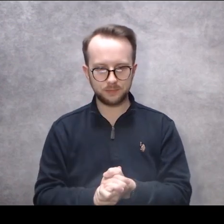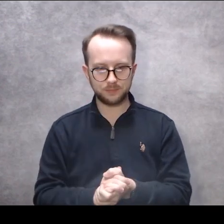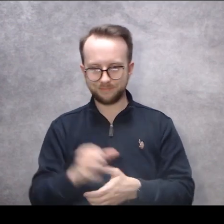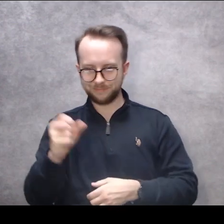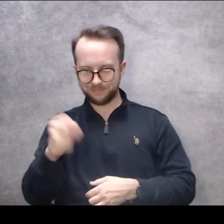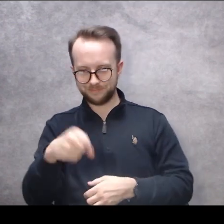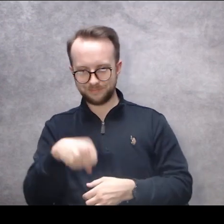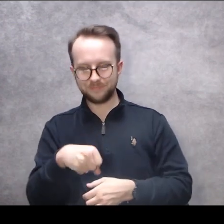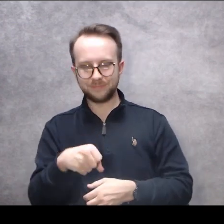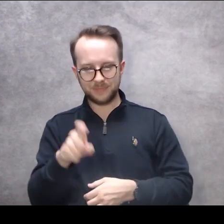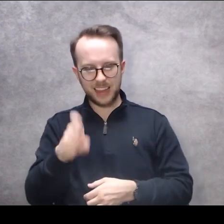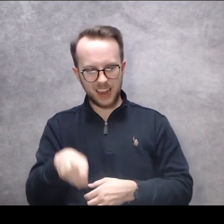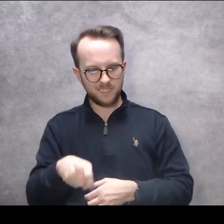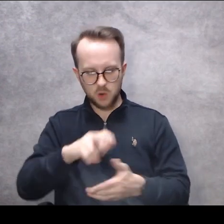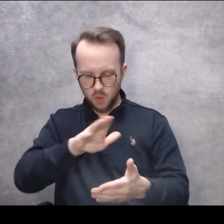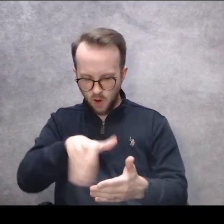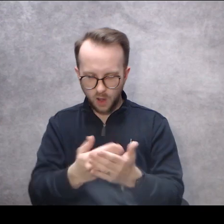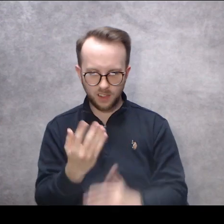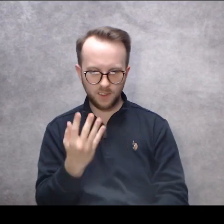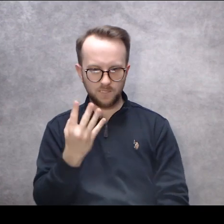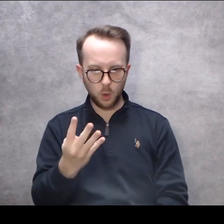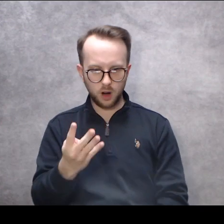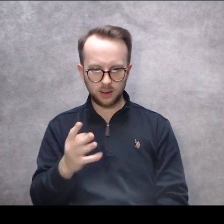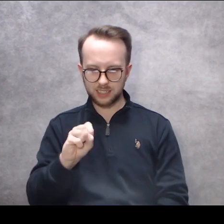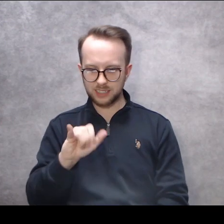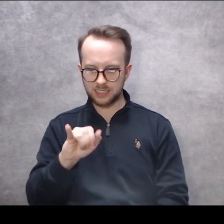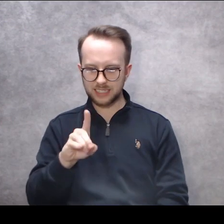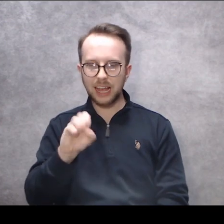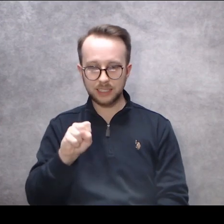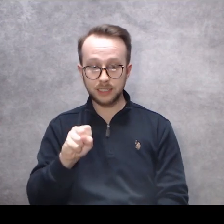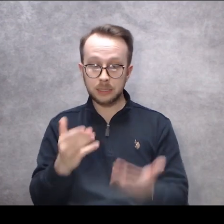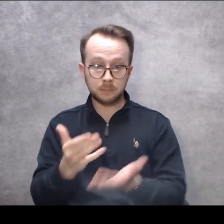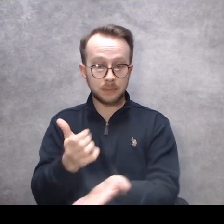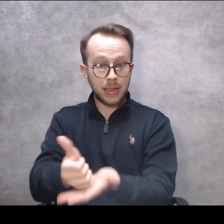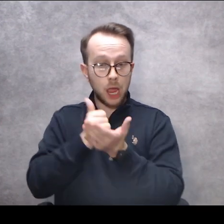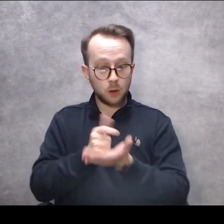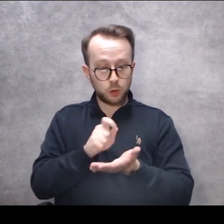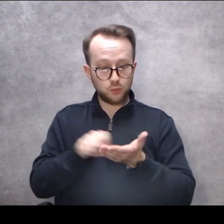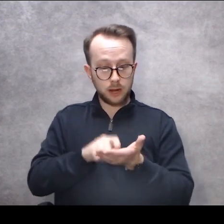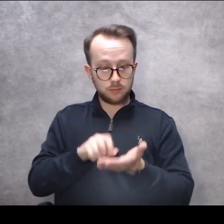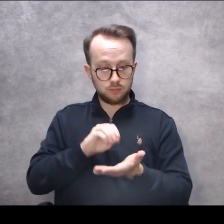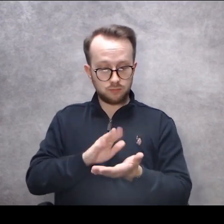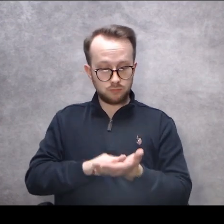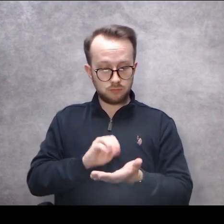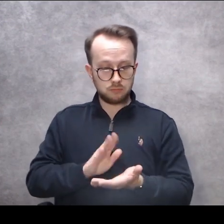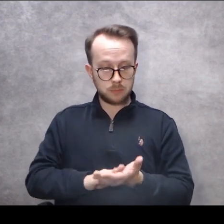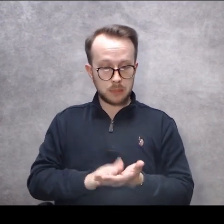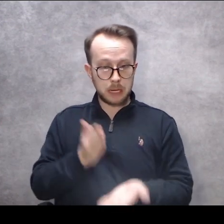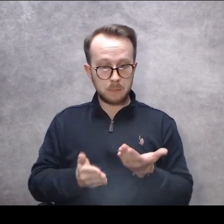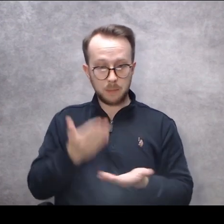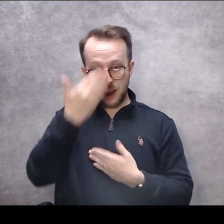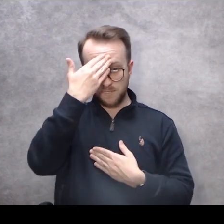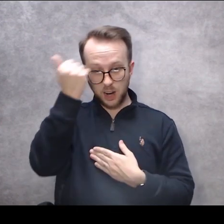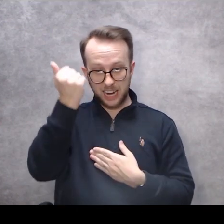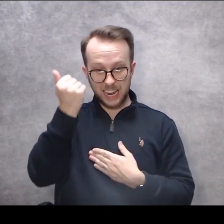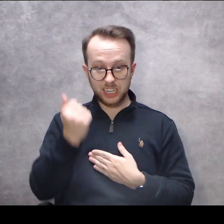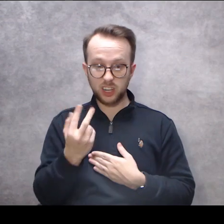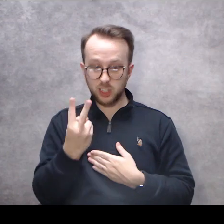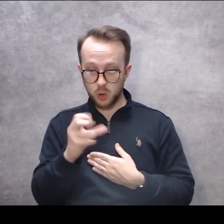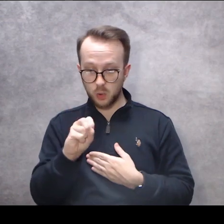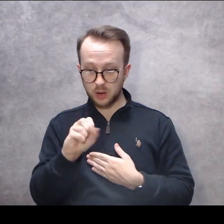Yep, you have to do all four sides, and it helps if you write it down because you might forget that there's two sides that have the